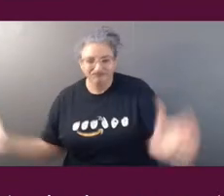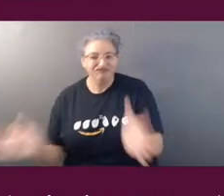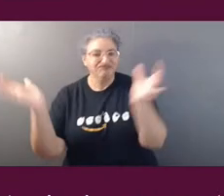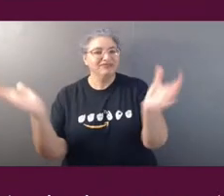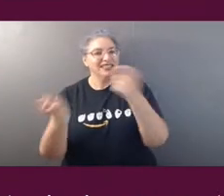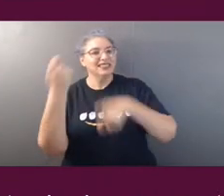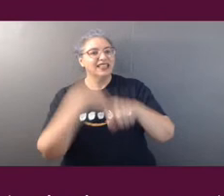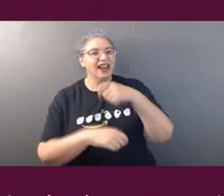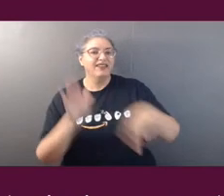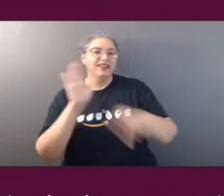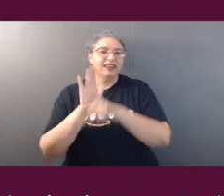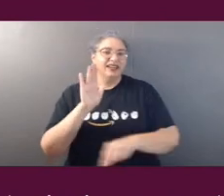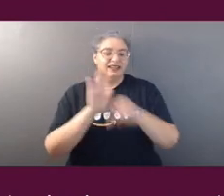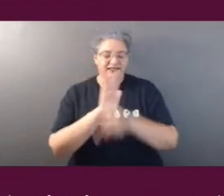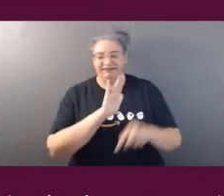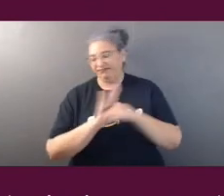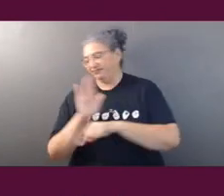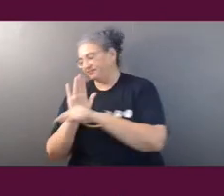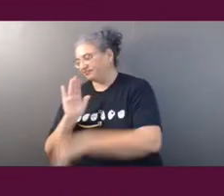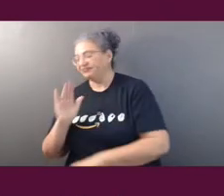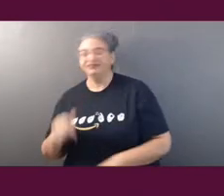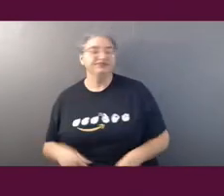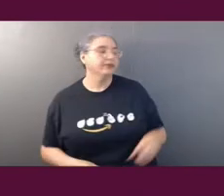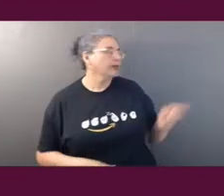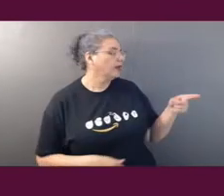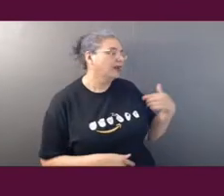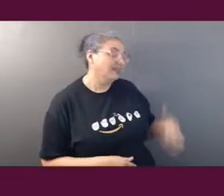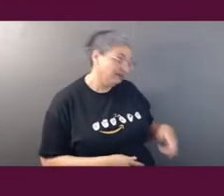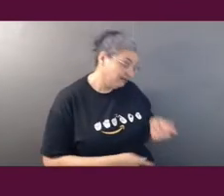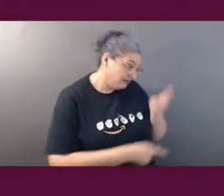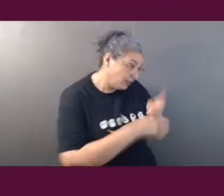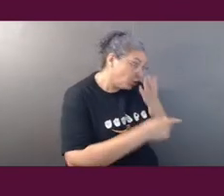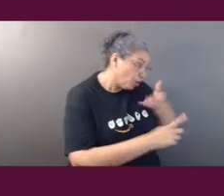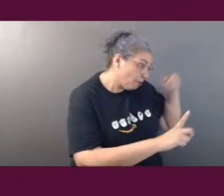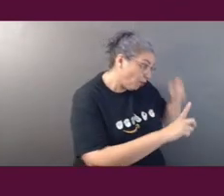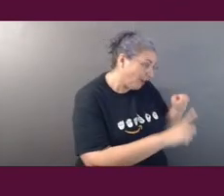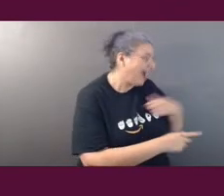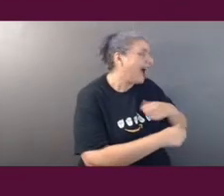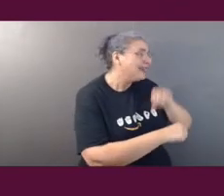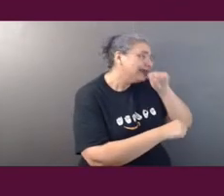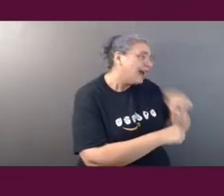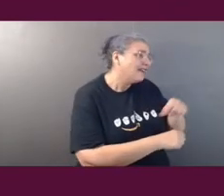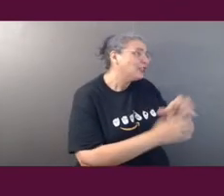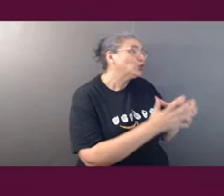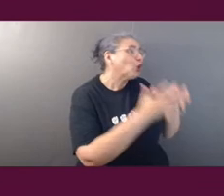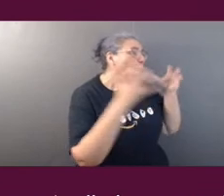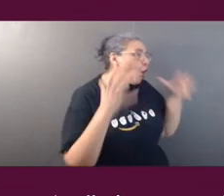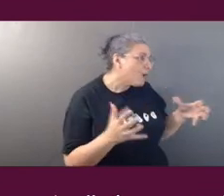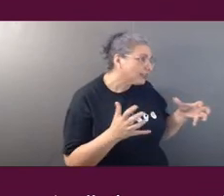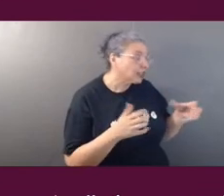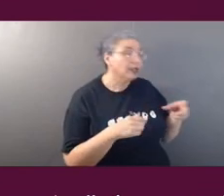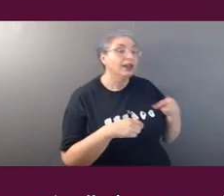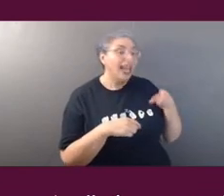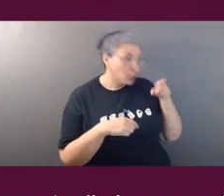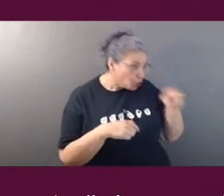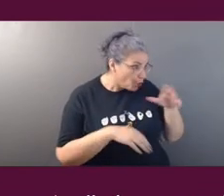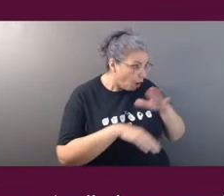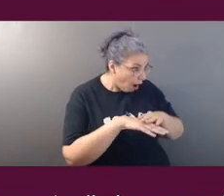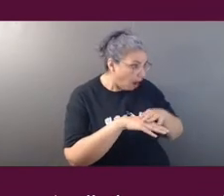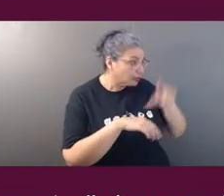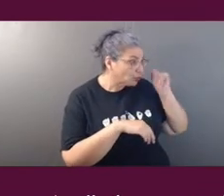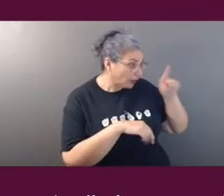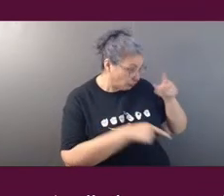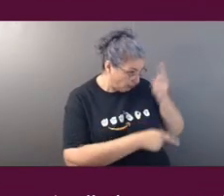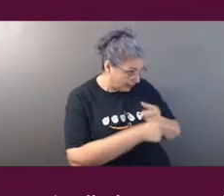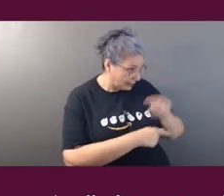I think that's an important distinction. I love this so much. And you actually have a public persona on Twitter as Tia